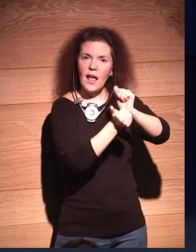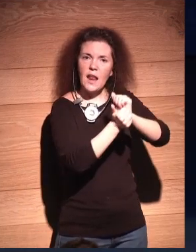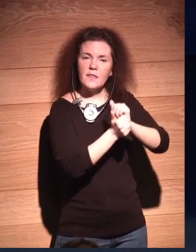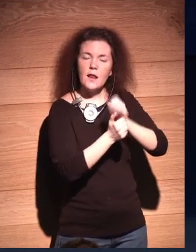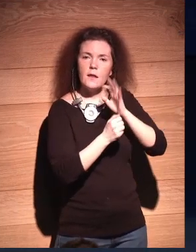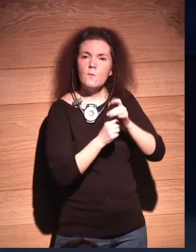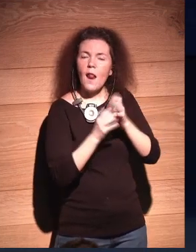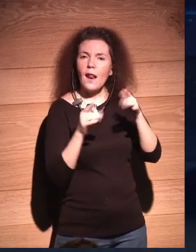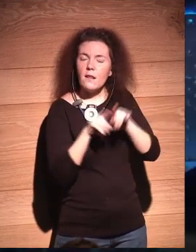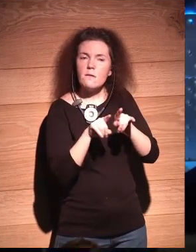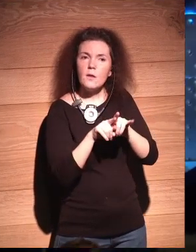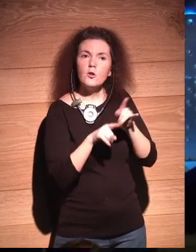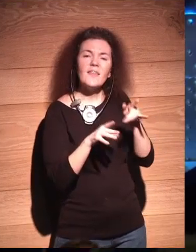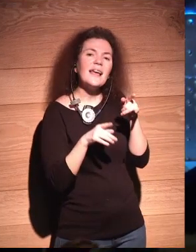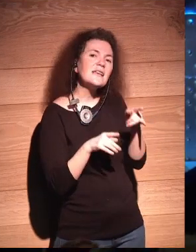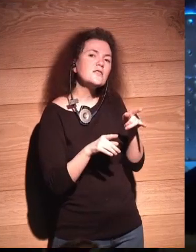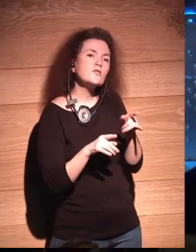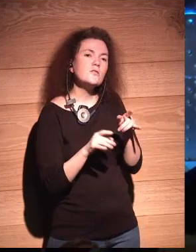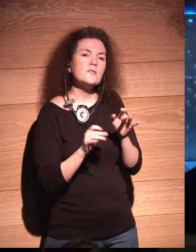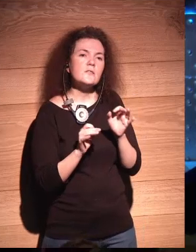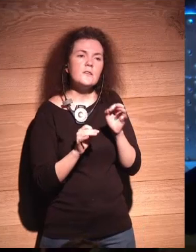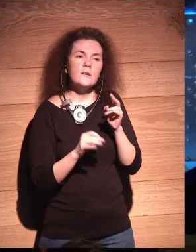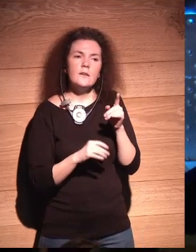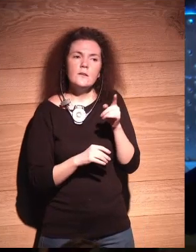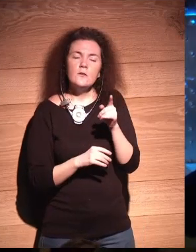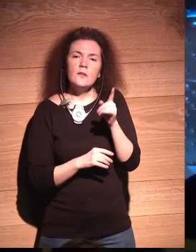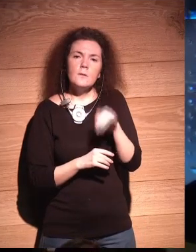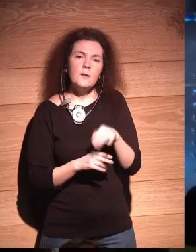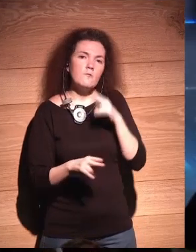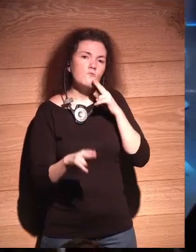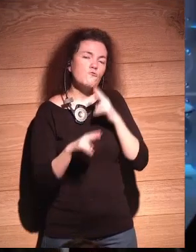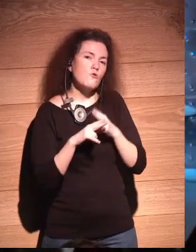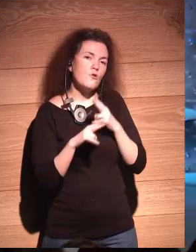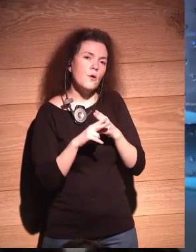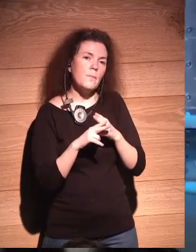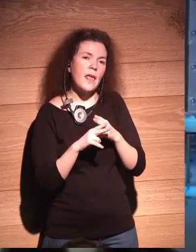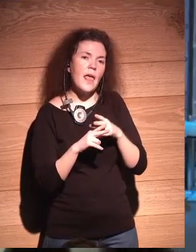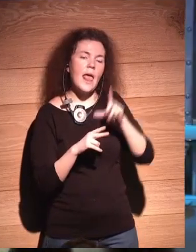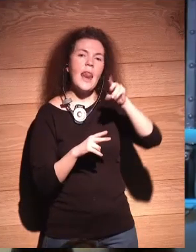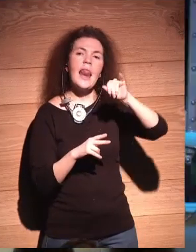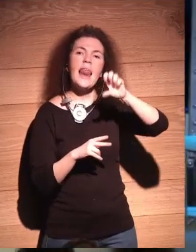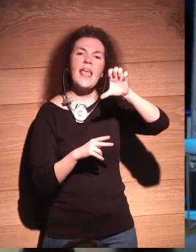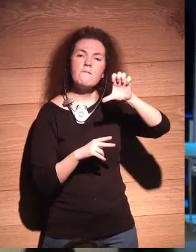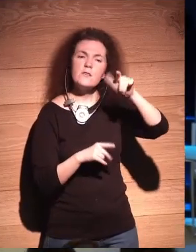be, this was also called Life, and these would be people serving life sentences.